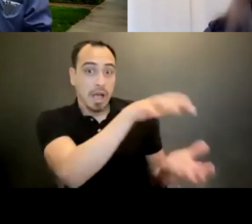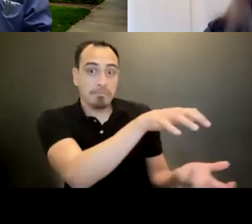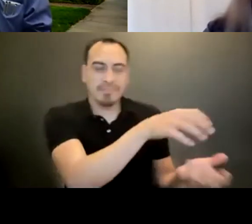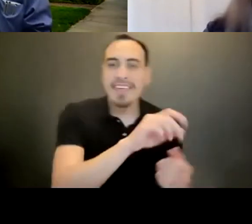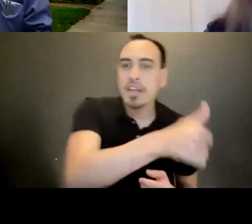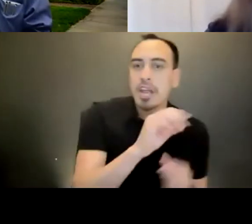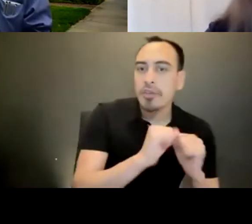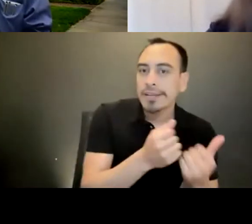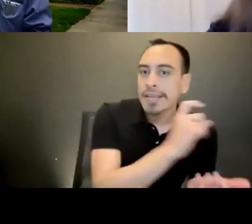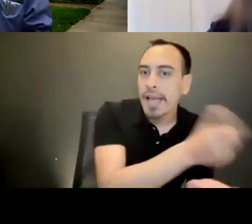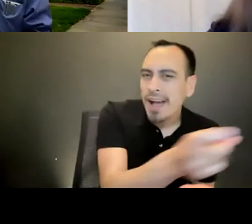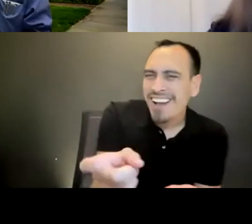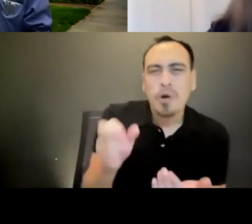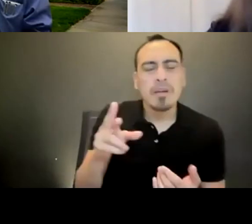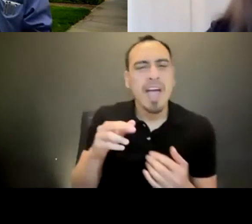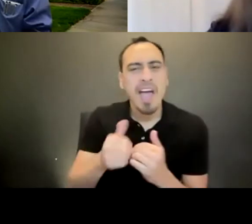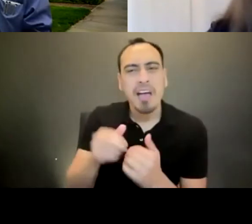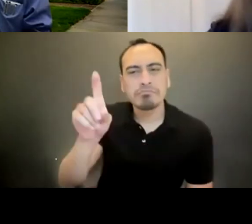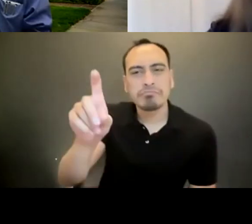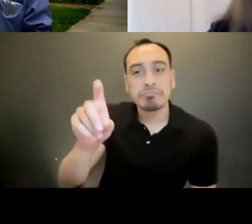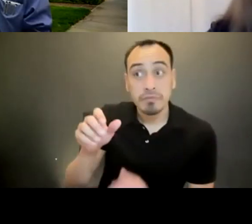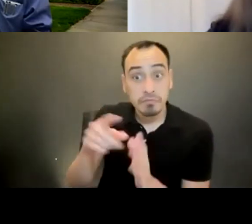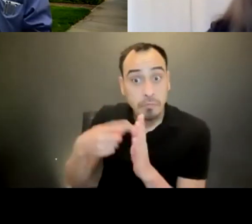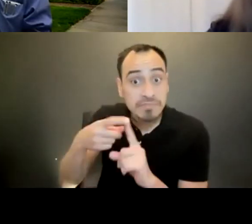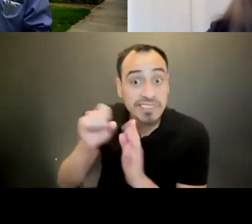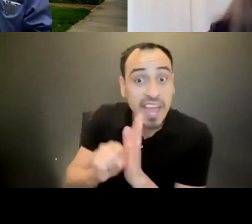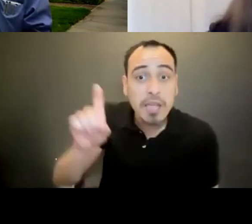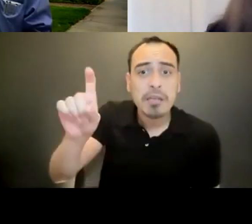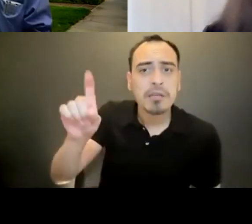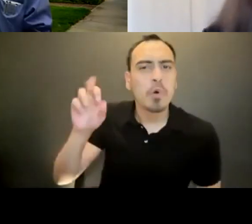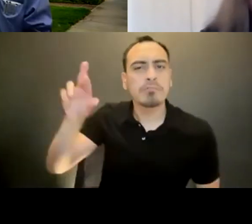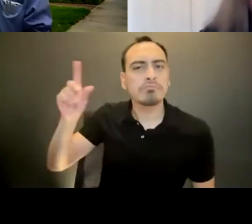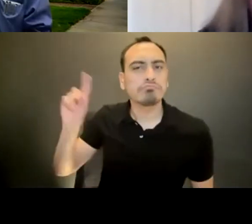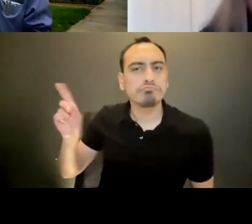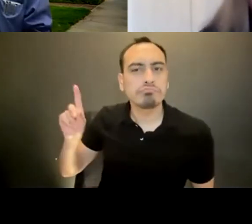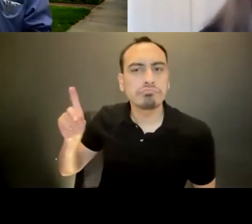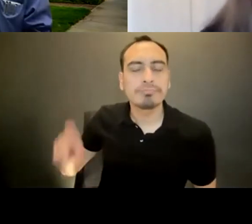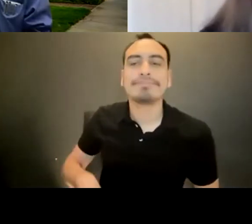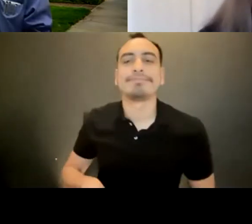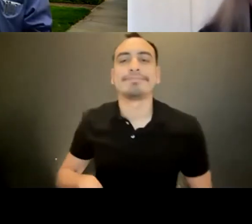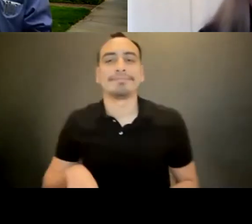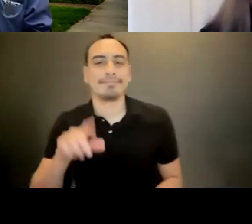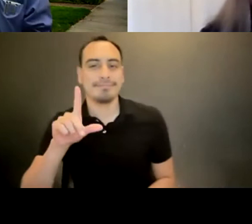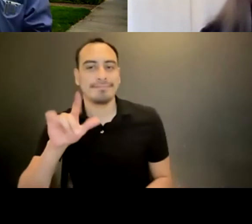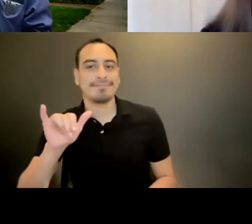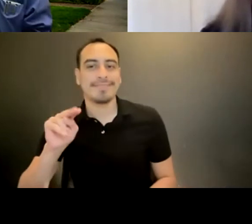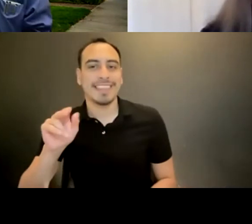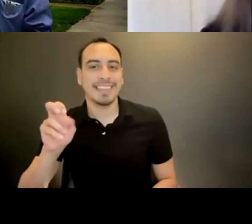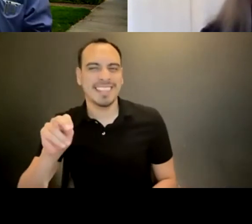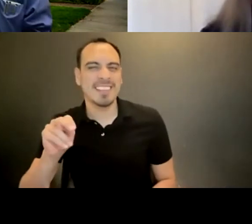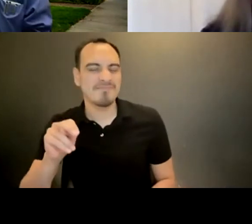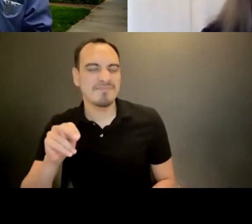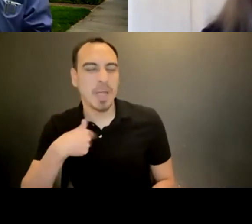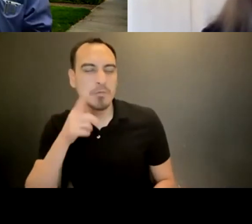somewhere else? So I will take that. And we